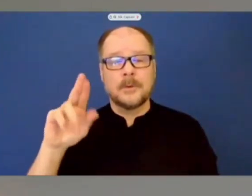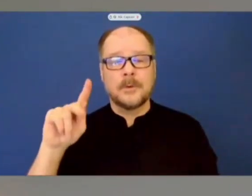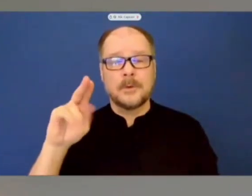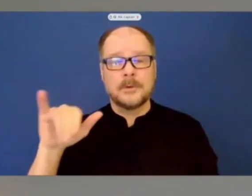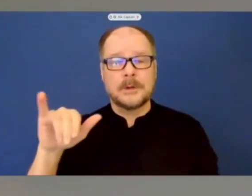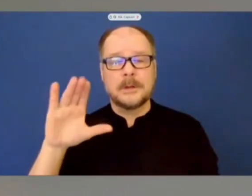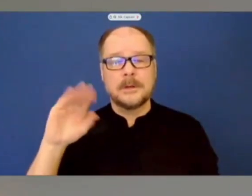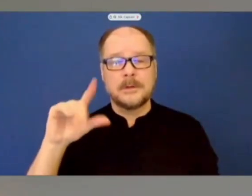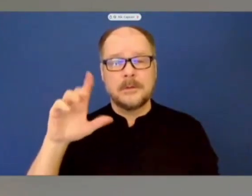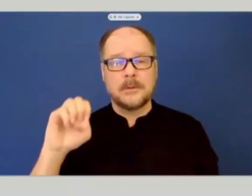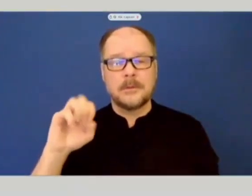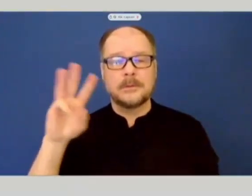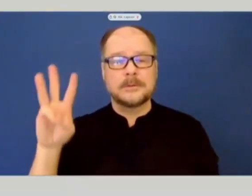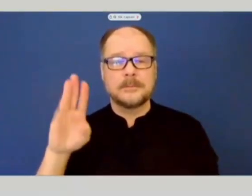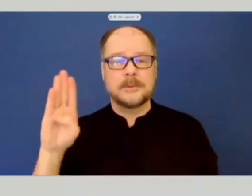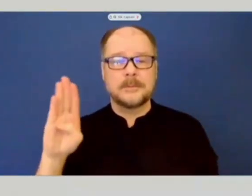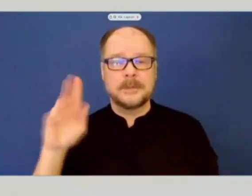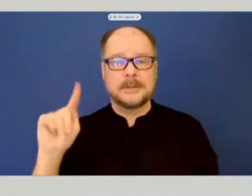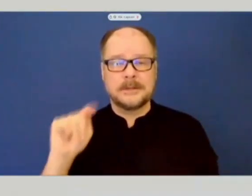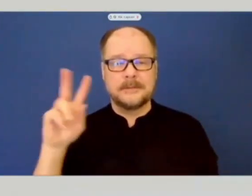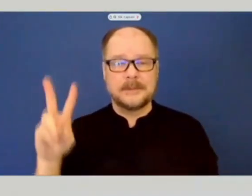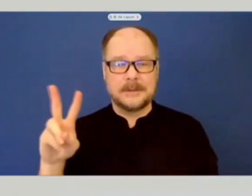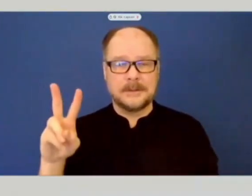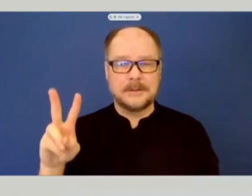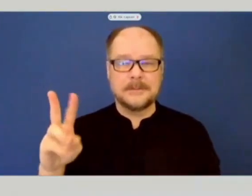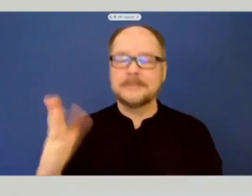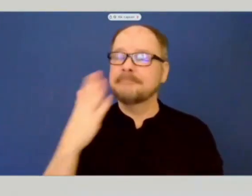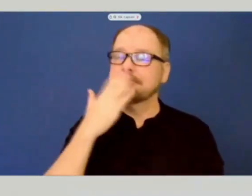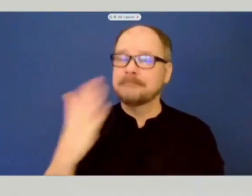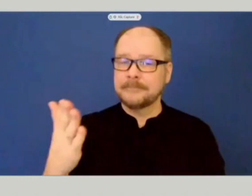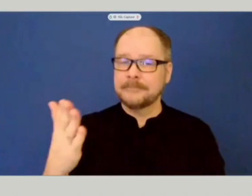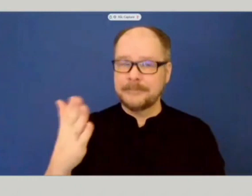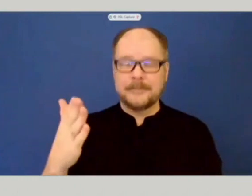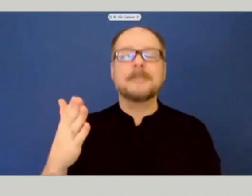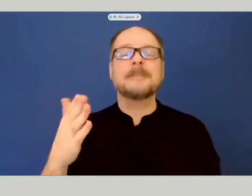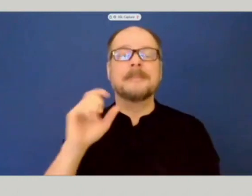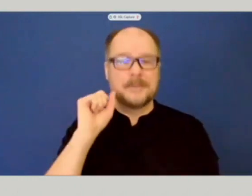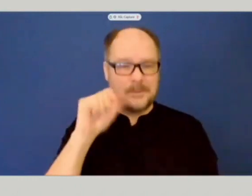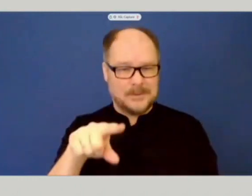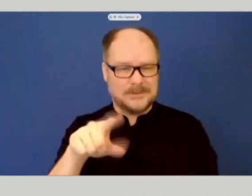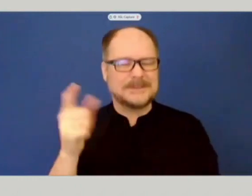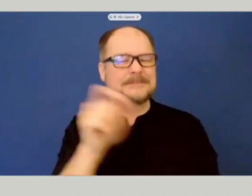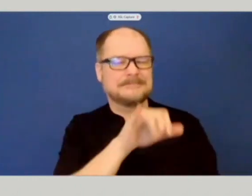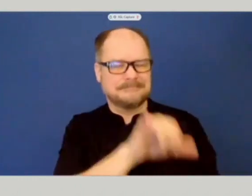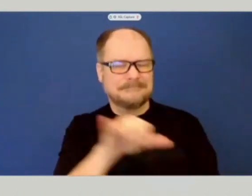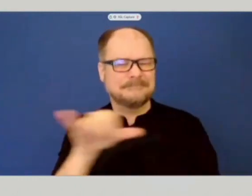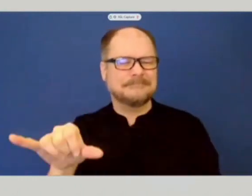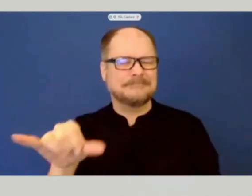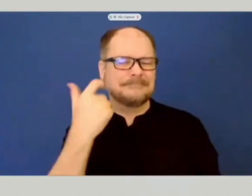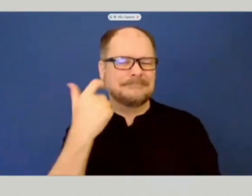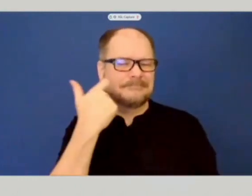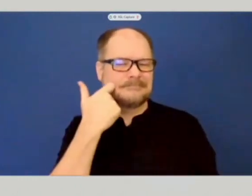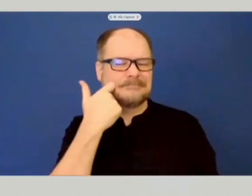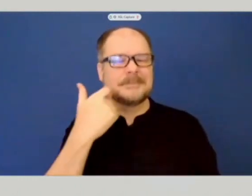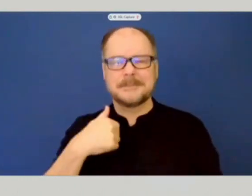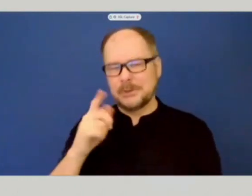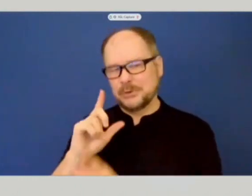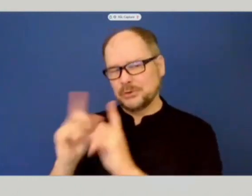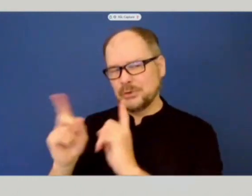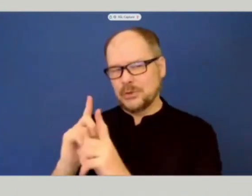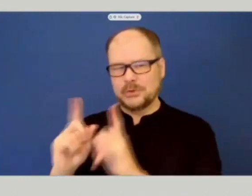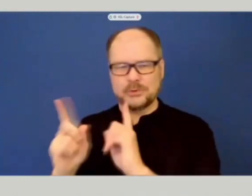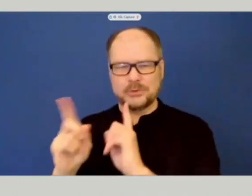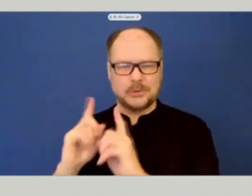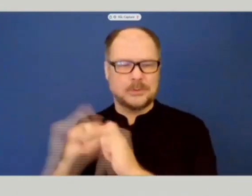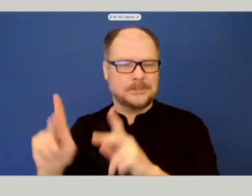WBTV. Good morning. Thank you for taking my question. It's quite similar to one we just heard earlier, but I've had conversations with people yesterday. They're